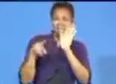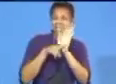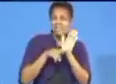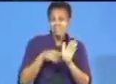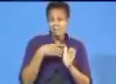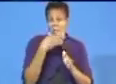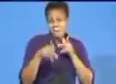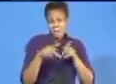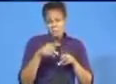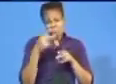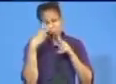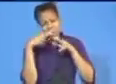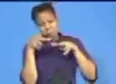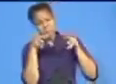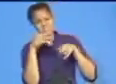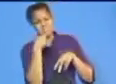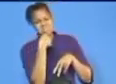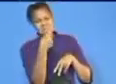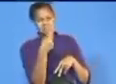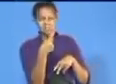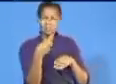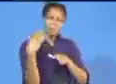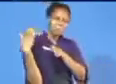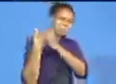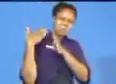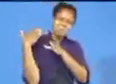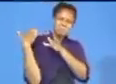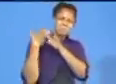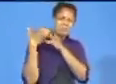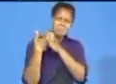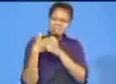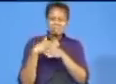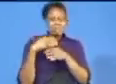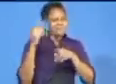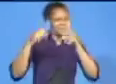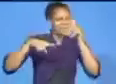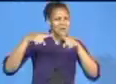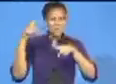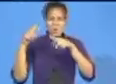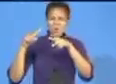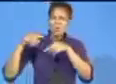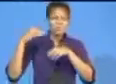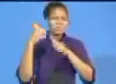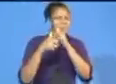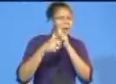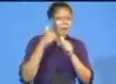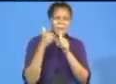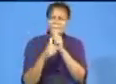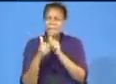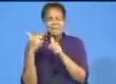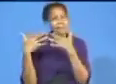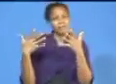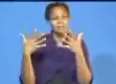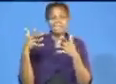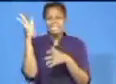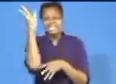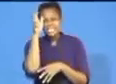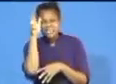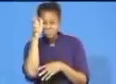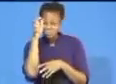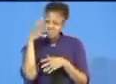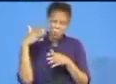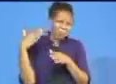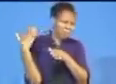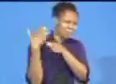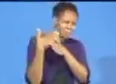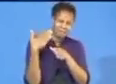own sinfulness. We are haunted by this and haunted by that and hunted by the devil, perplexed